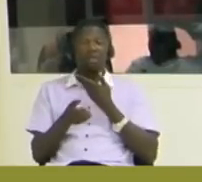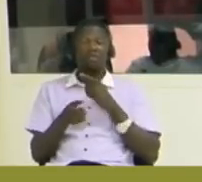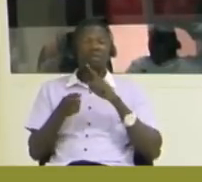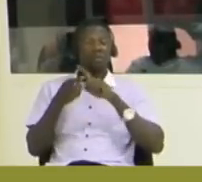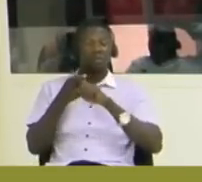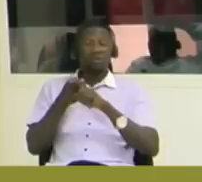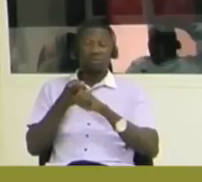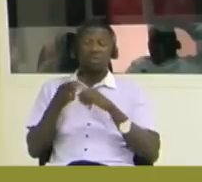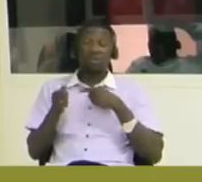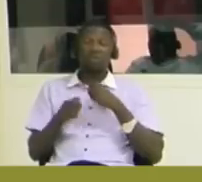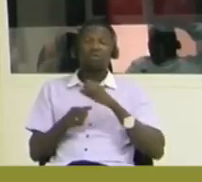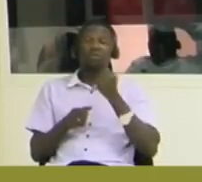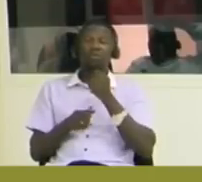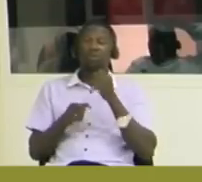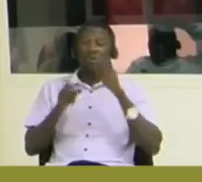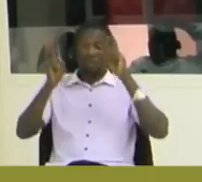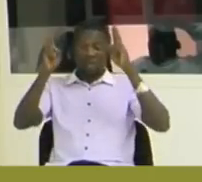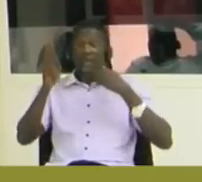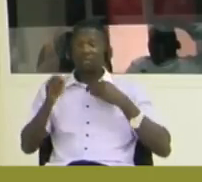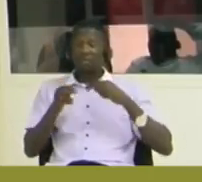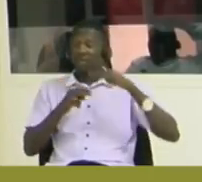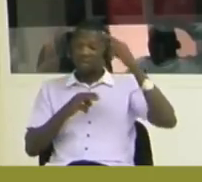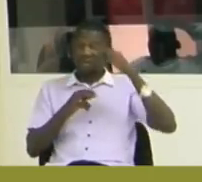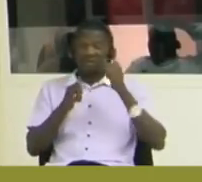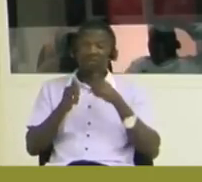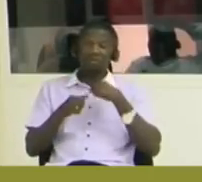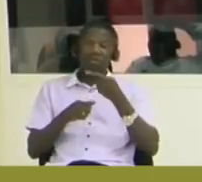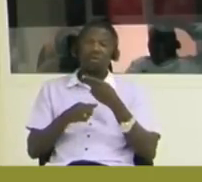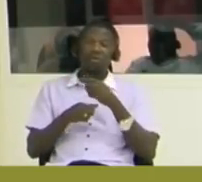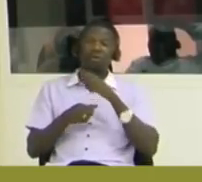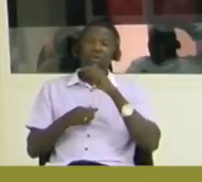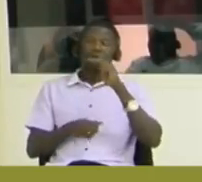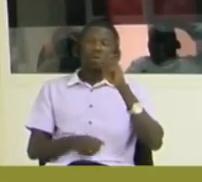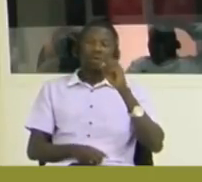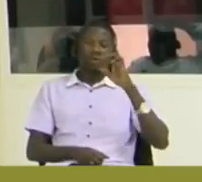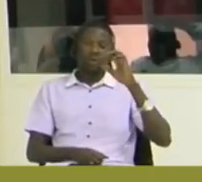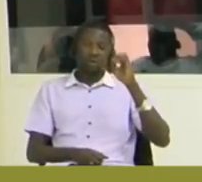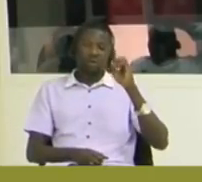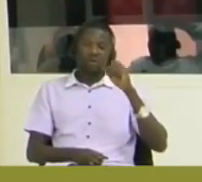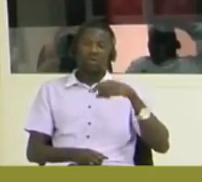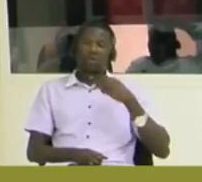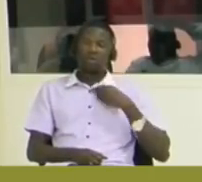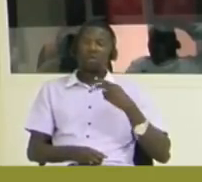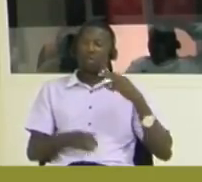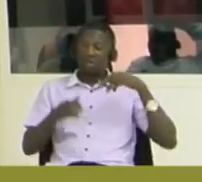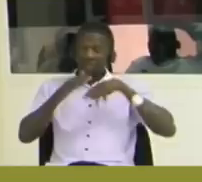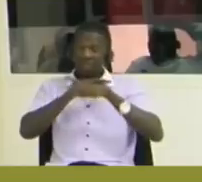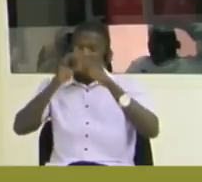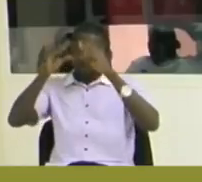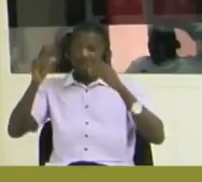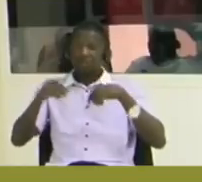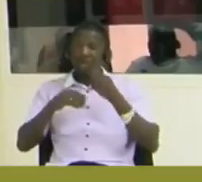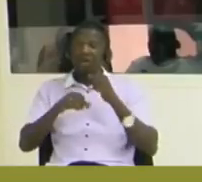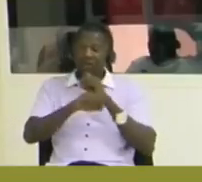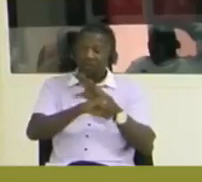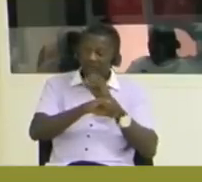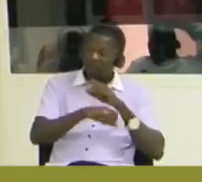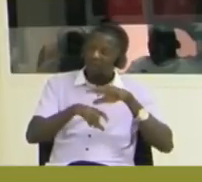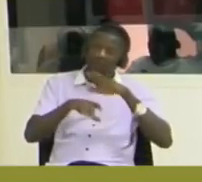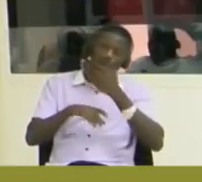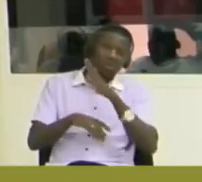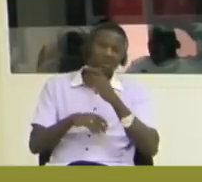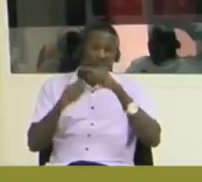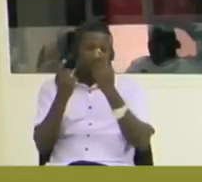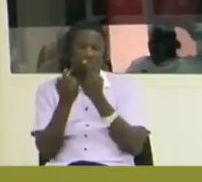high esteem for Koro Ceesay and getting always at his office for advices or for any other things that he